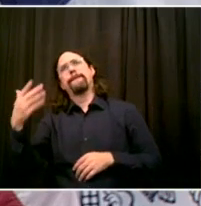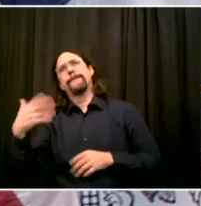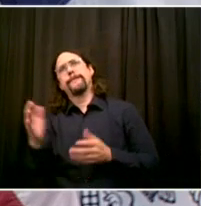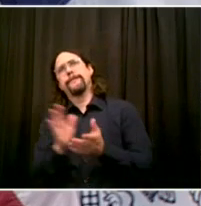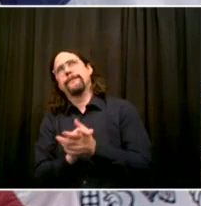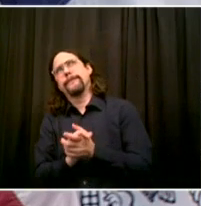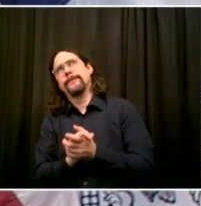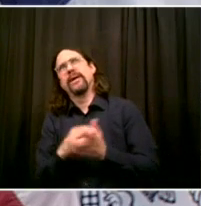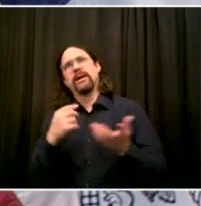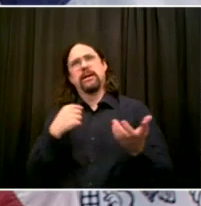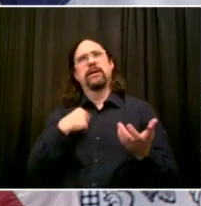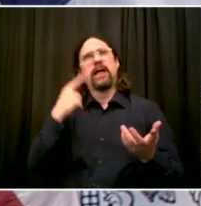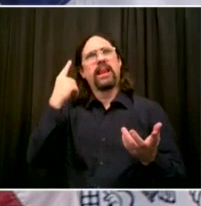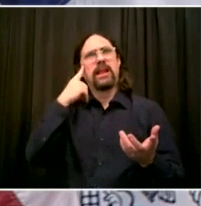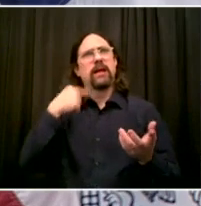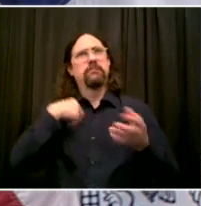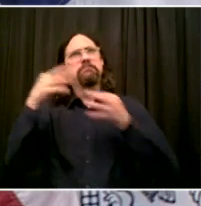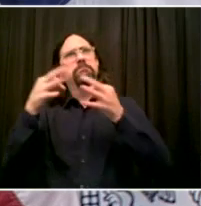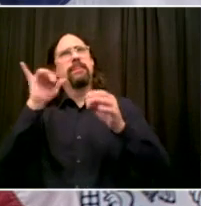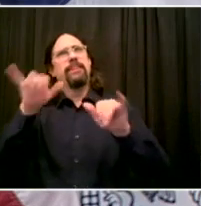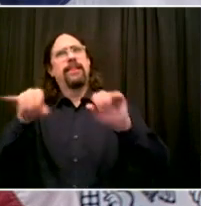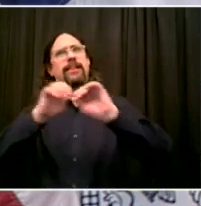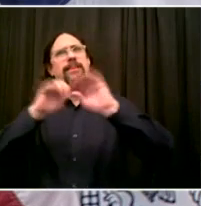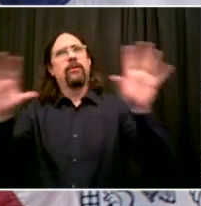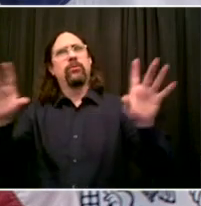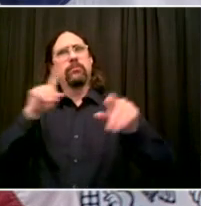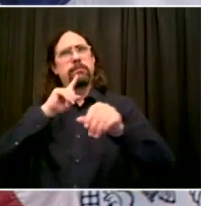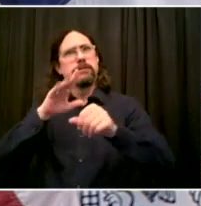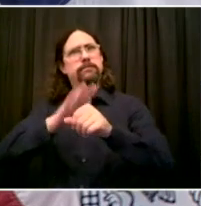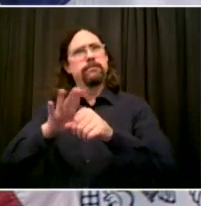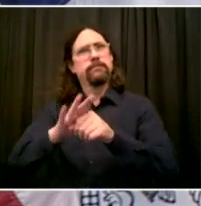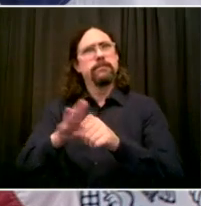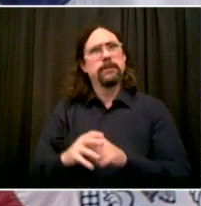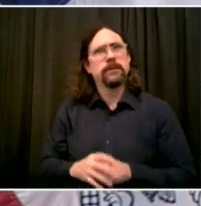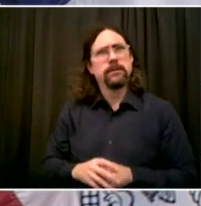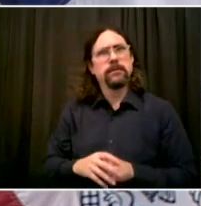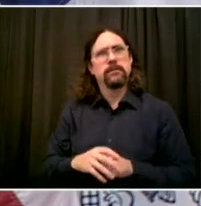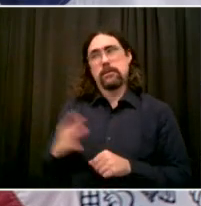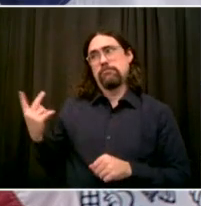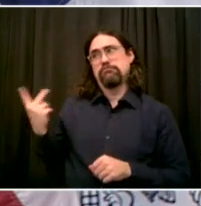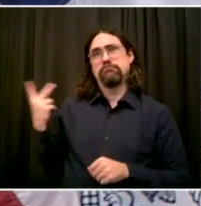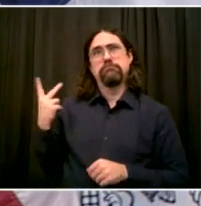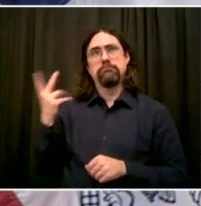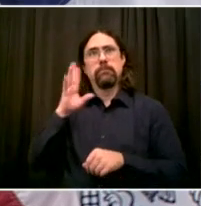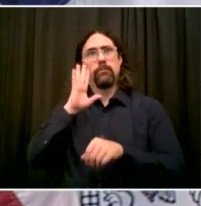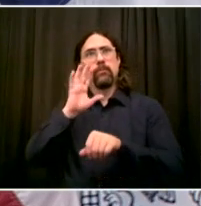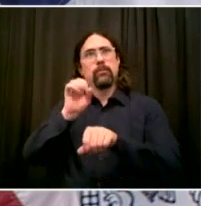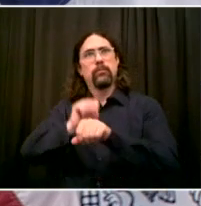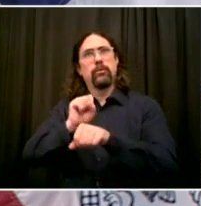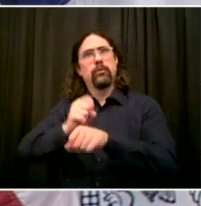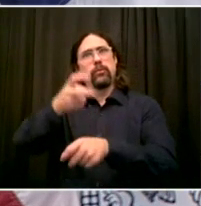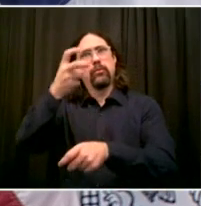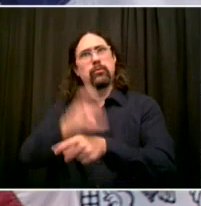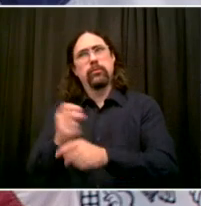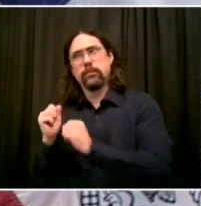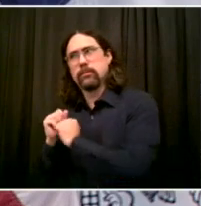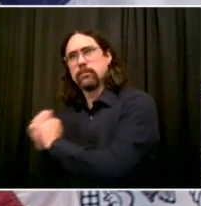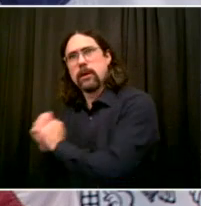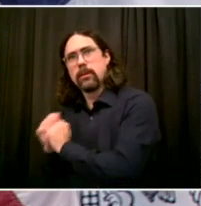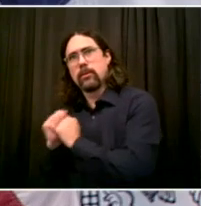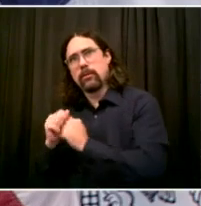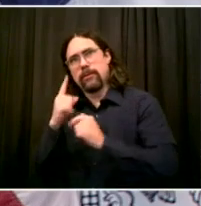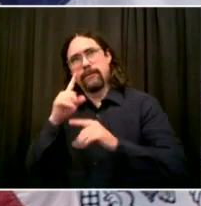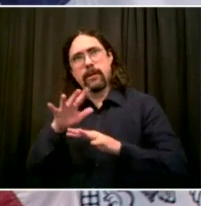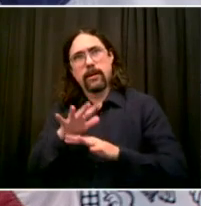are working throughout the city. There is no one specific place we're concentrating on. We're concentrating in all 5 boroughs.